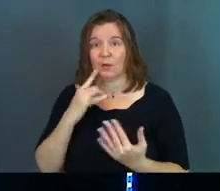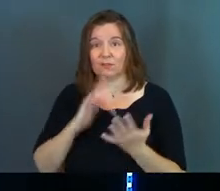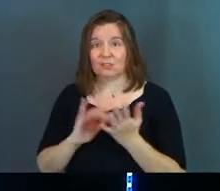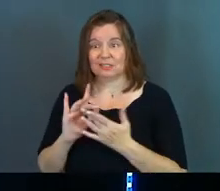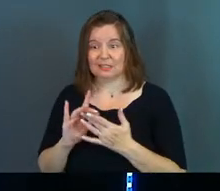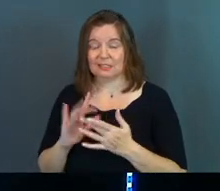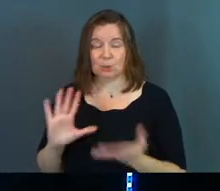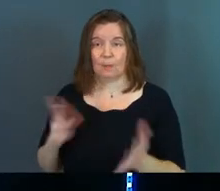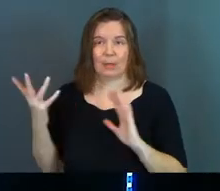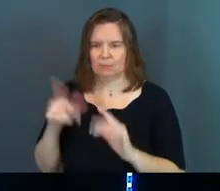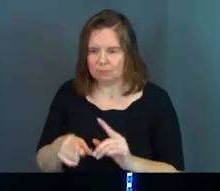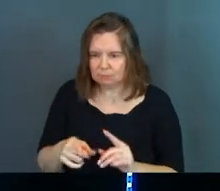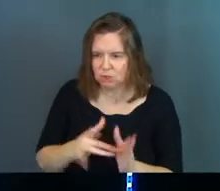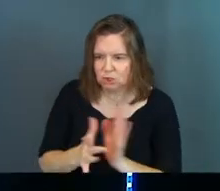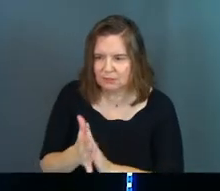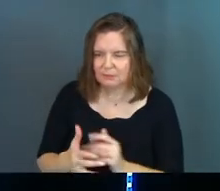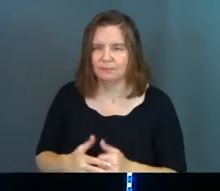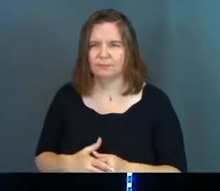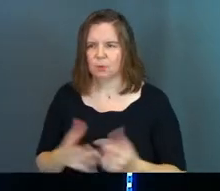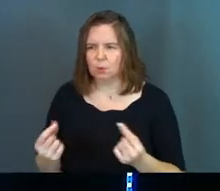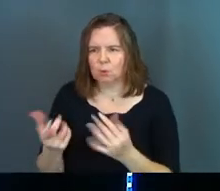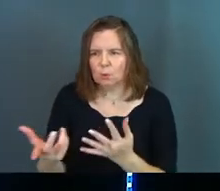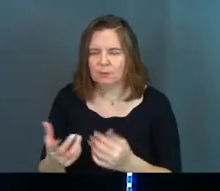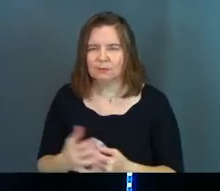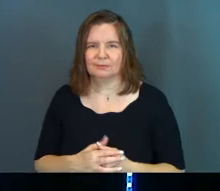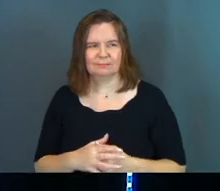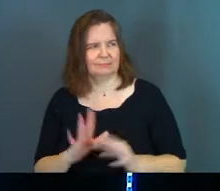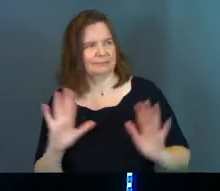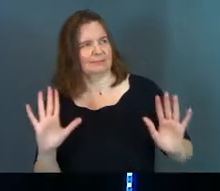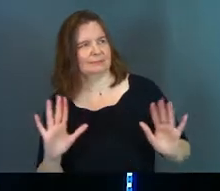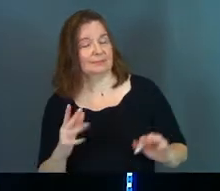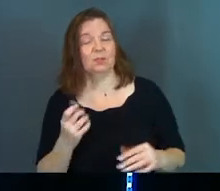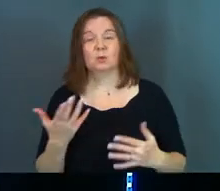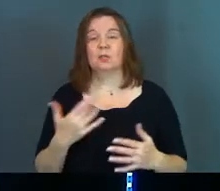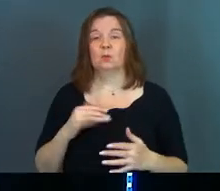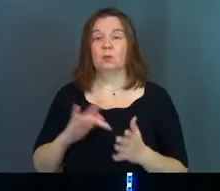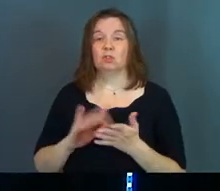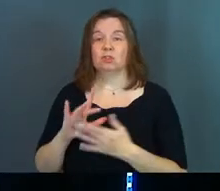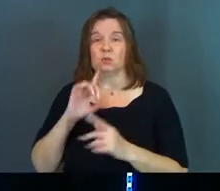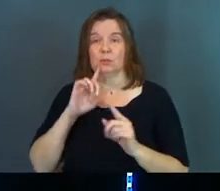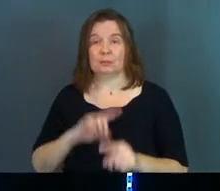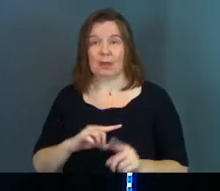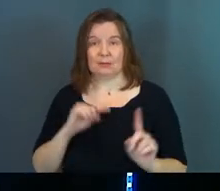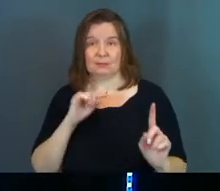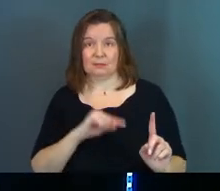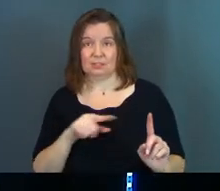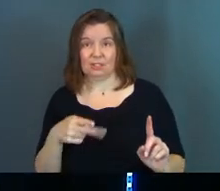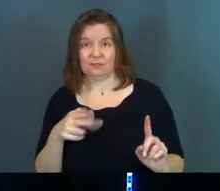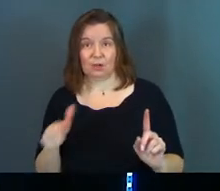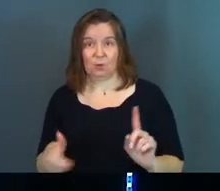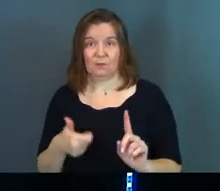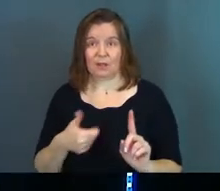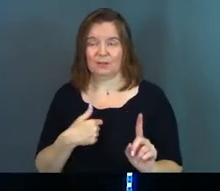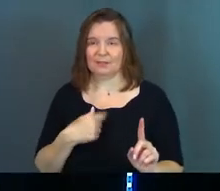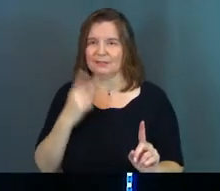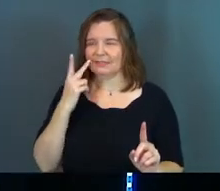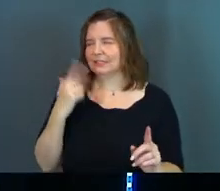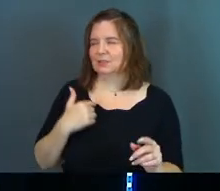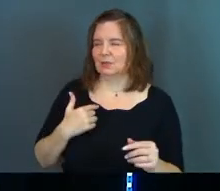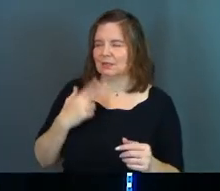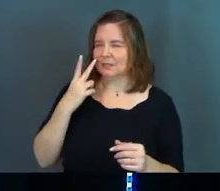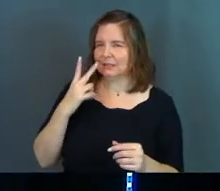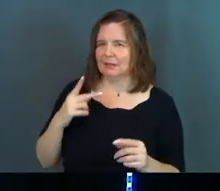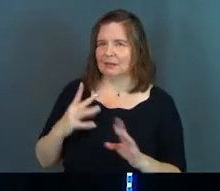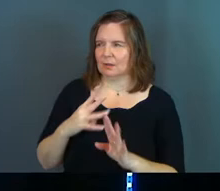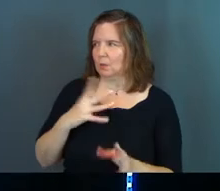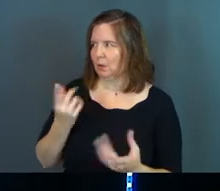for Jesus to like mess up. Ah, Jesus, what are you doing? It's like, hey, man. And so here's how Jesus responds to the Pharisees that are just following him. I just see, it's just so, if you see